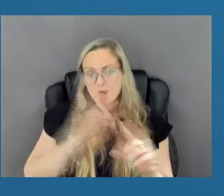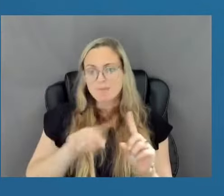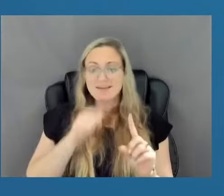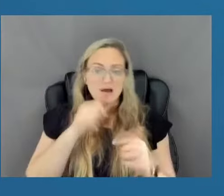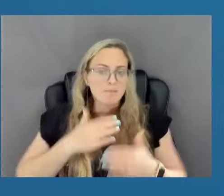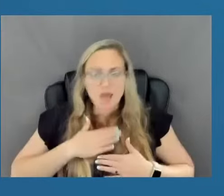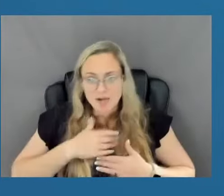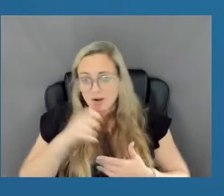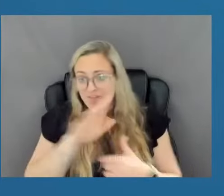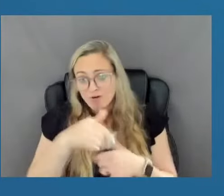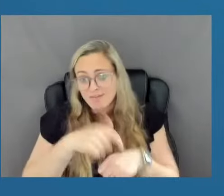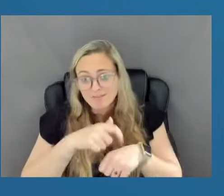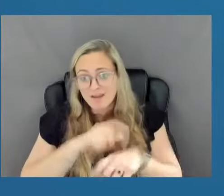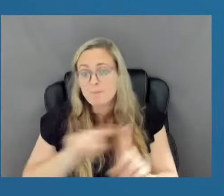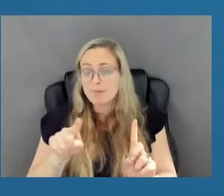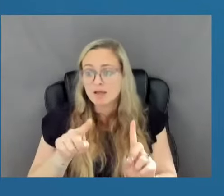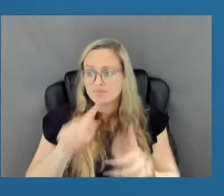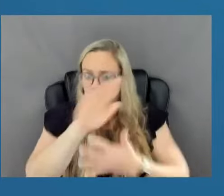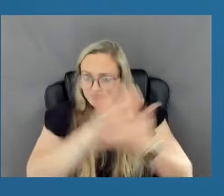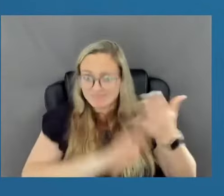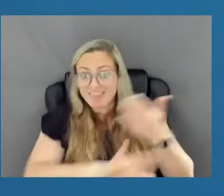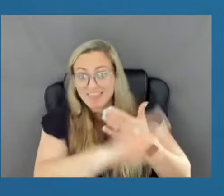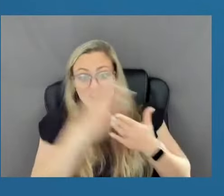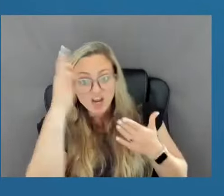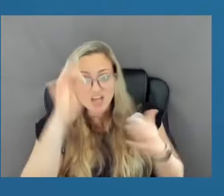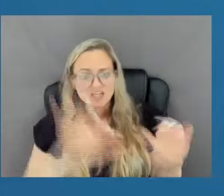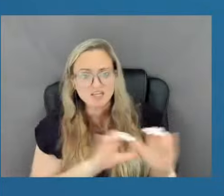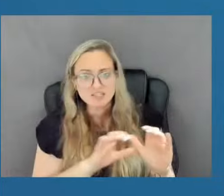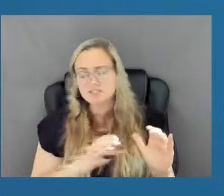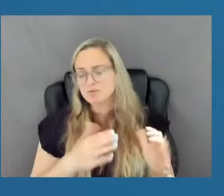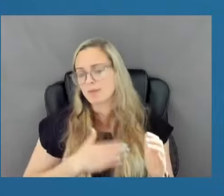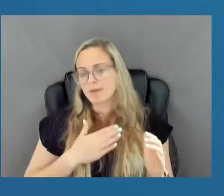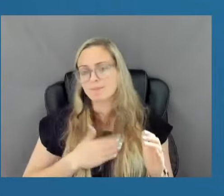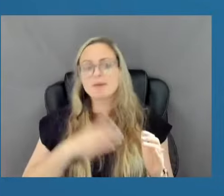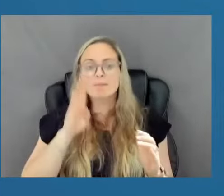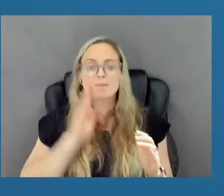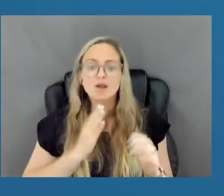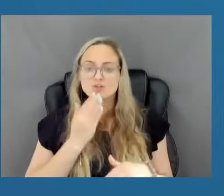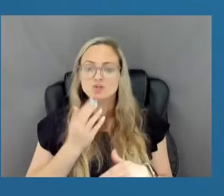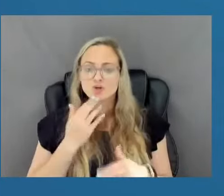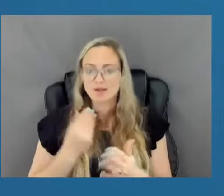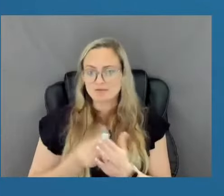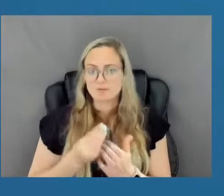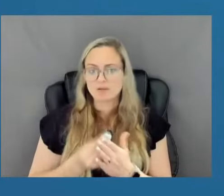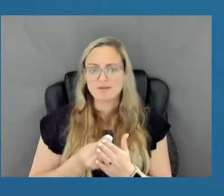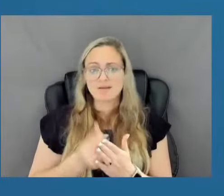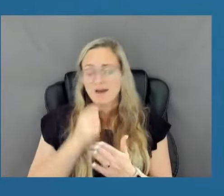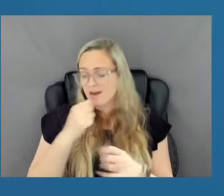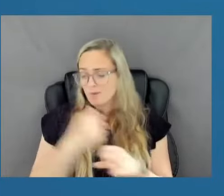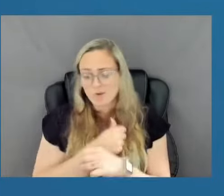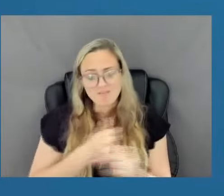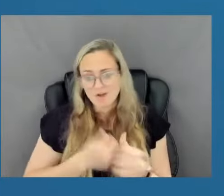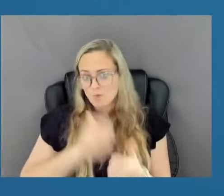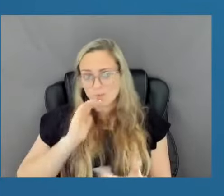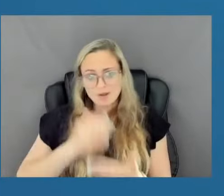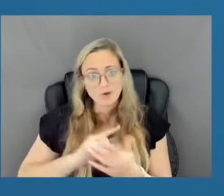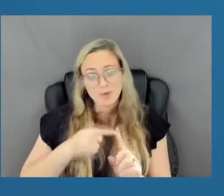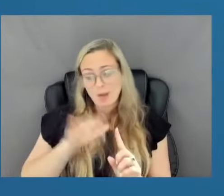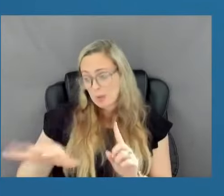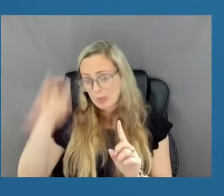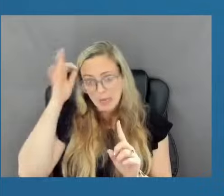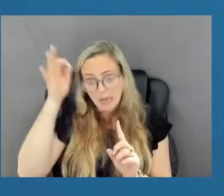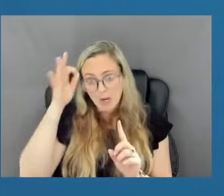done. But I'm so glad that Brown Sugar has received this funding because I don't want to fight with my daughter about her hair. So